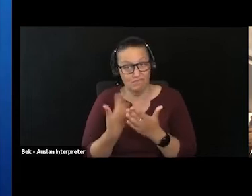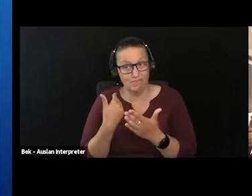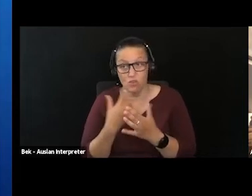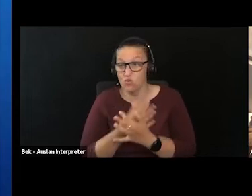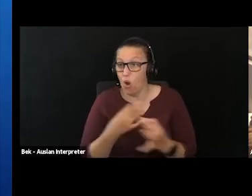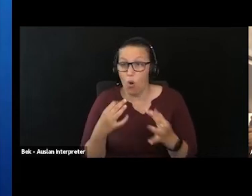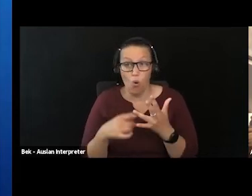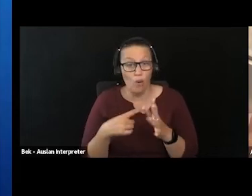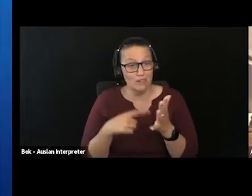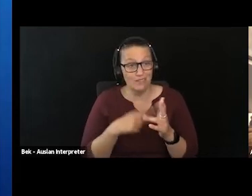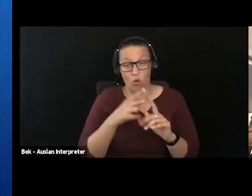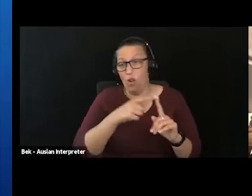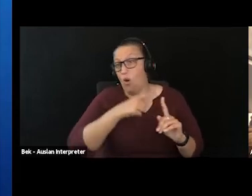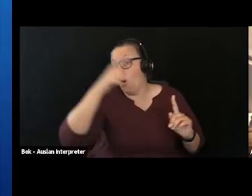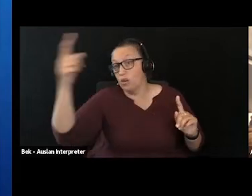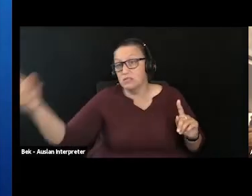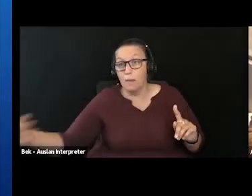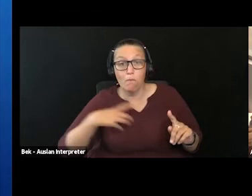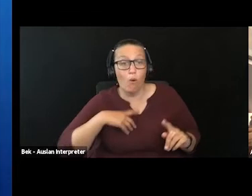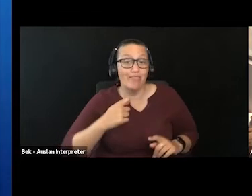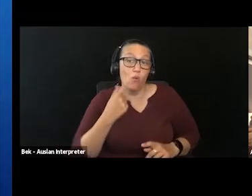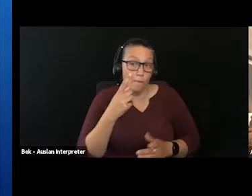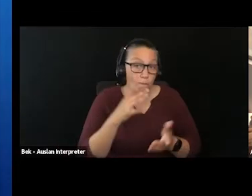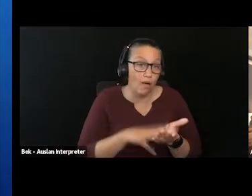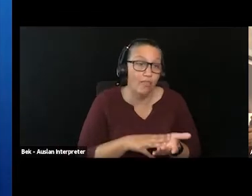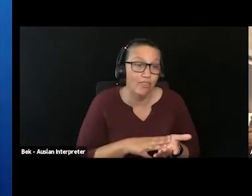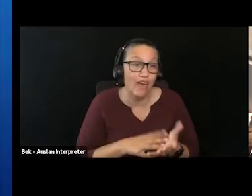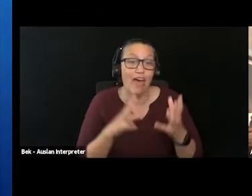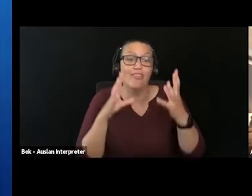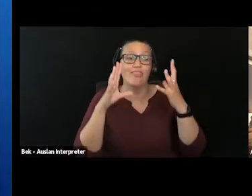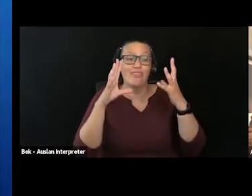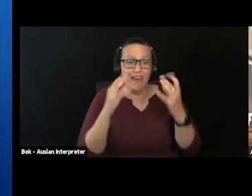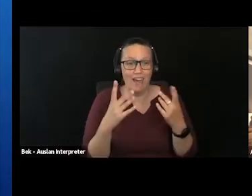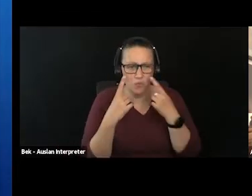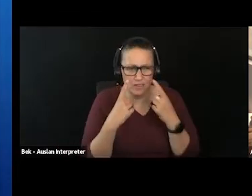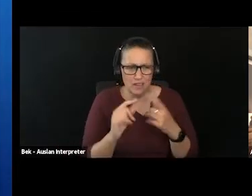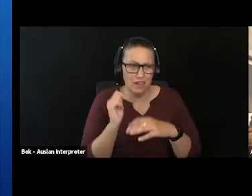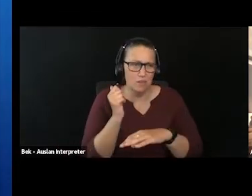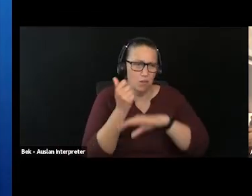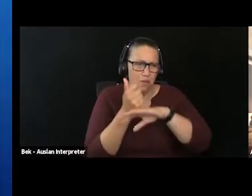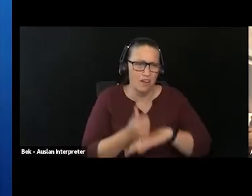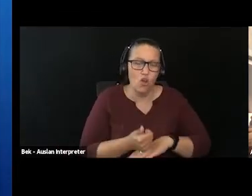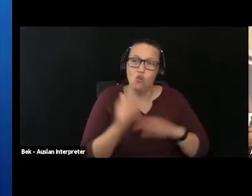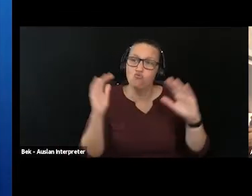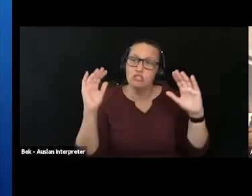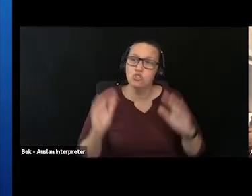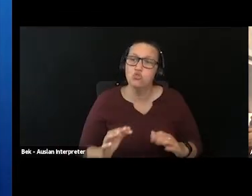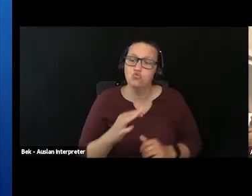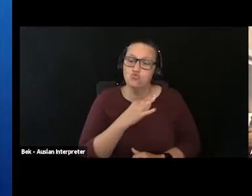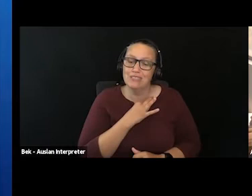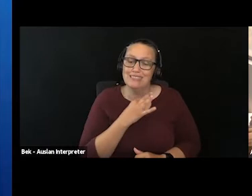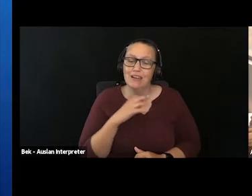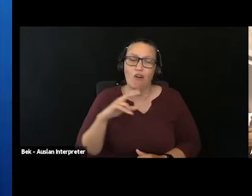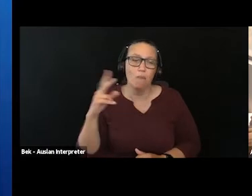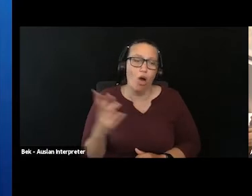of time, or longer than a month, I should say. And then we implemented a reduced risk of both overdose